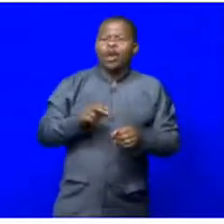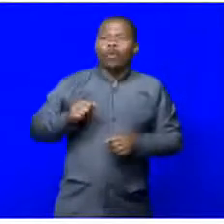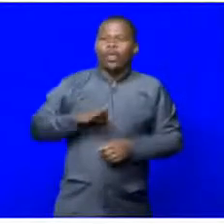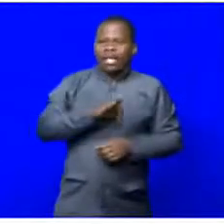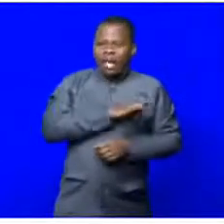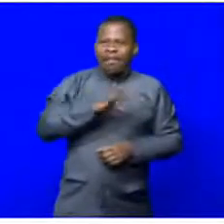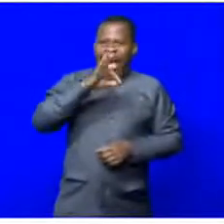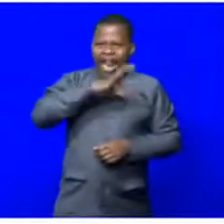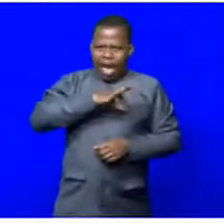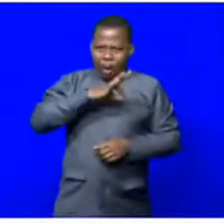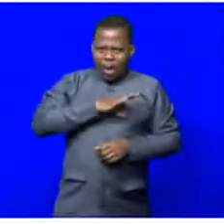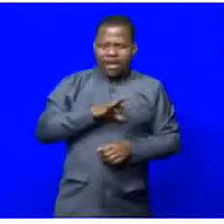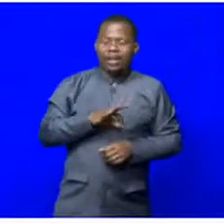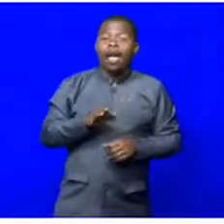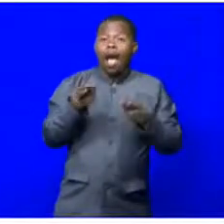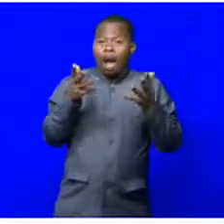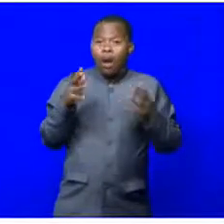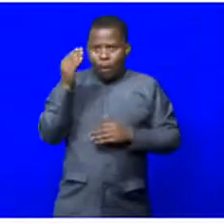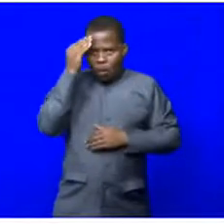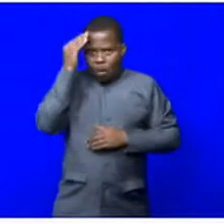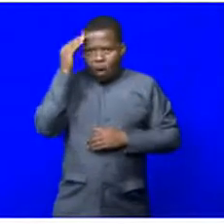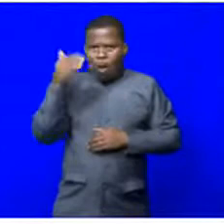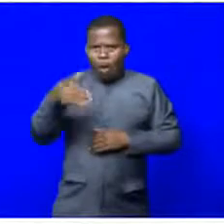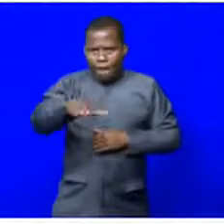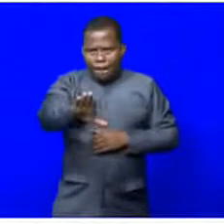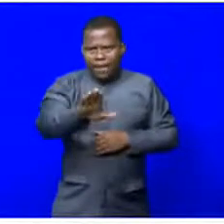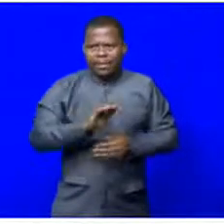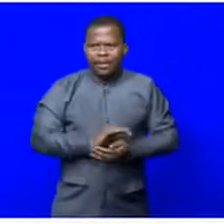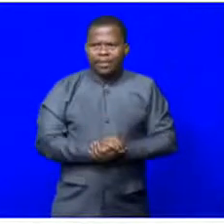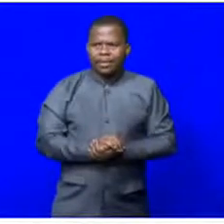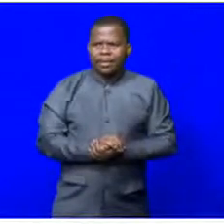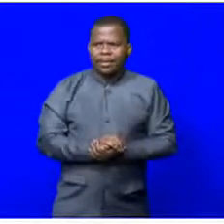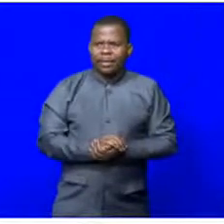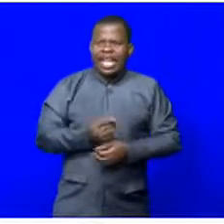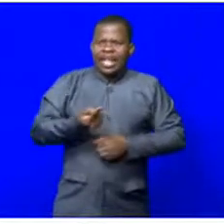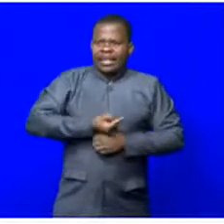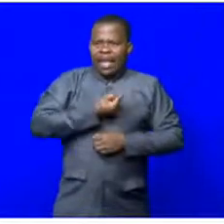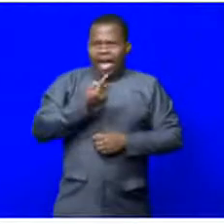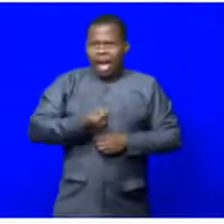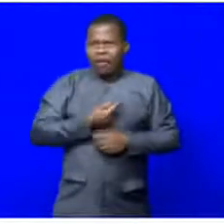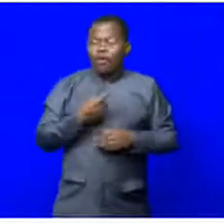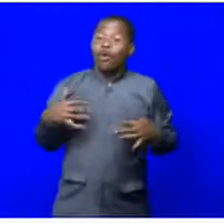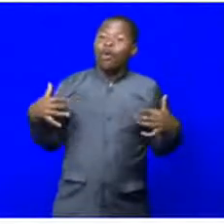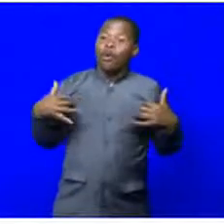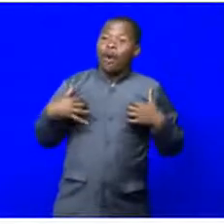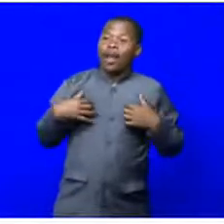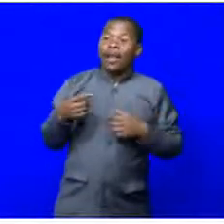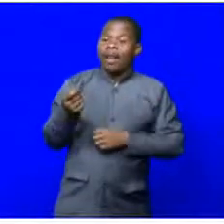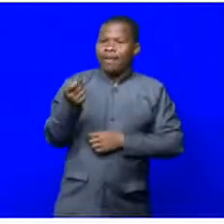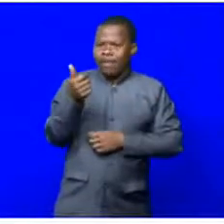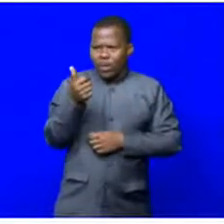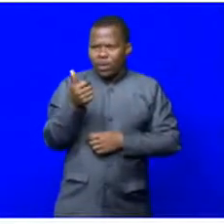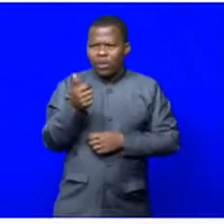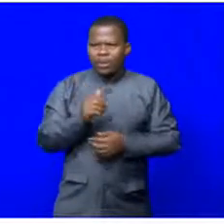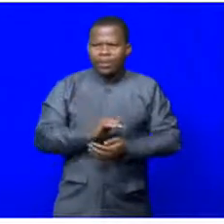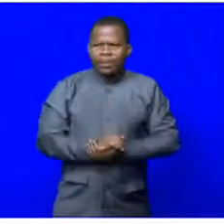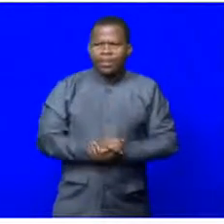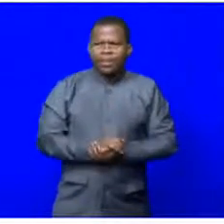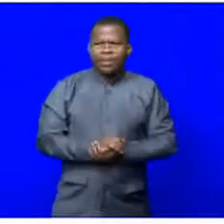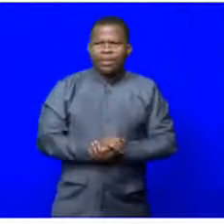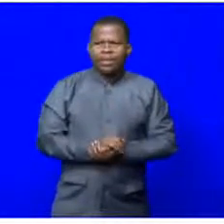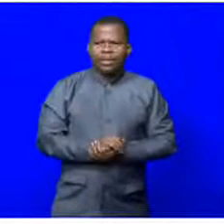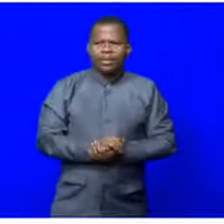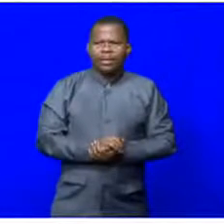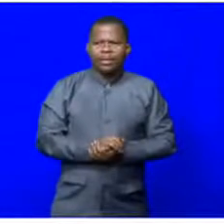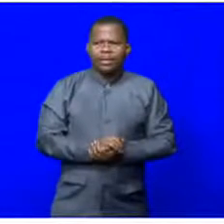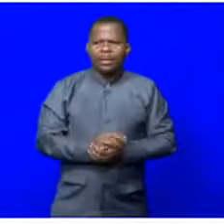mine wari lencane nje iwari yami ilapha kulo kwandelisa ama prizes allowances